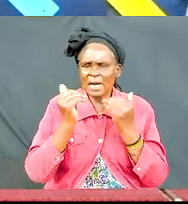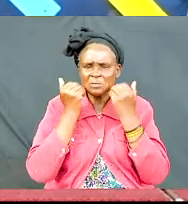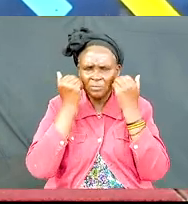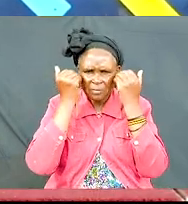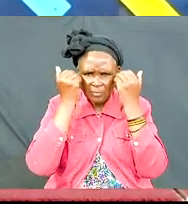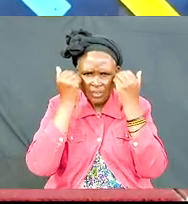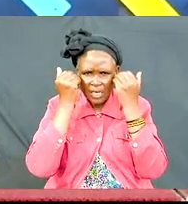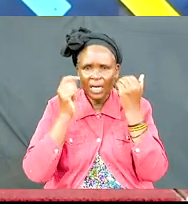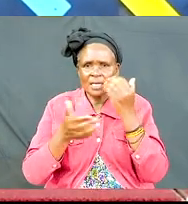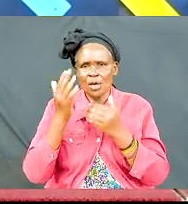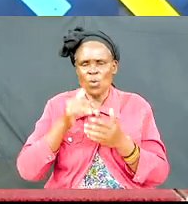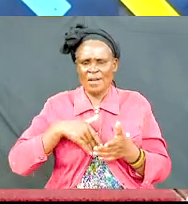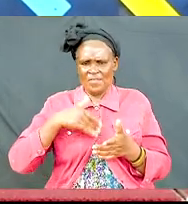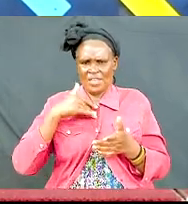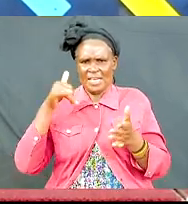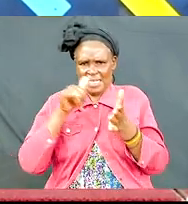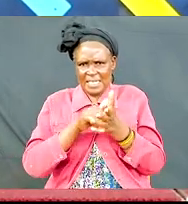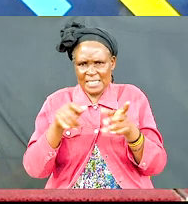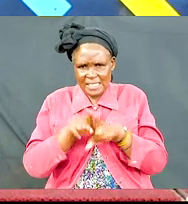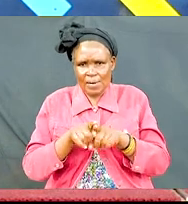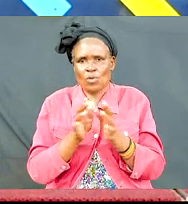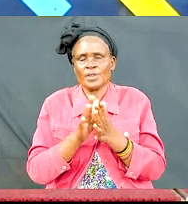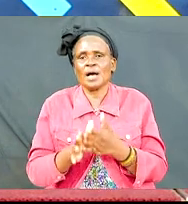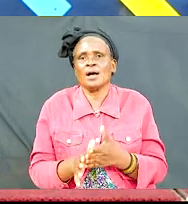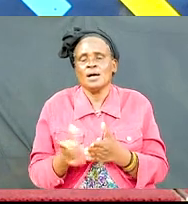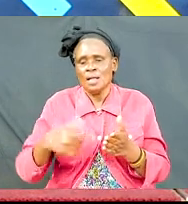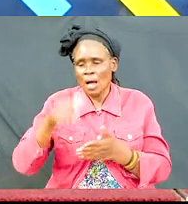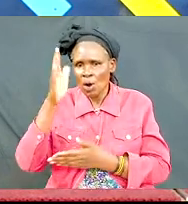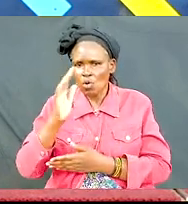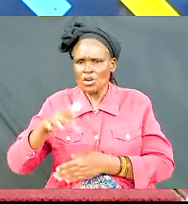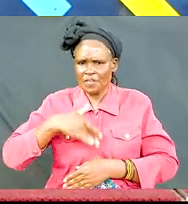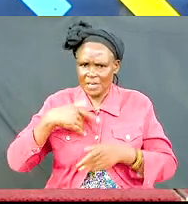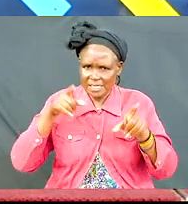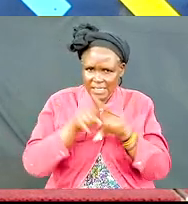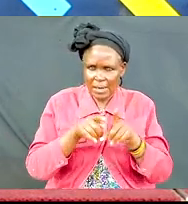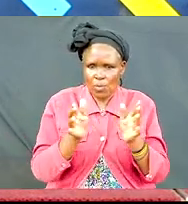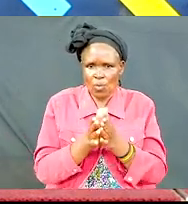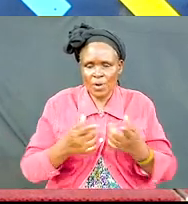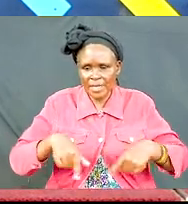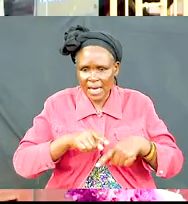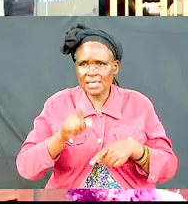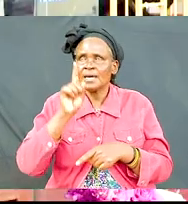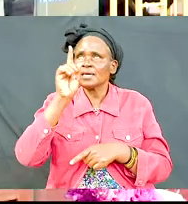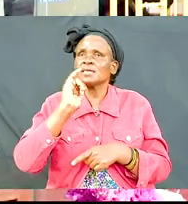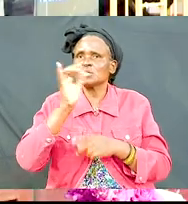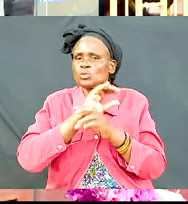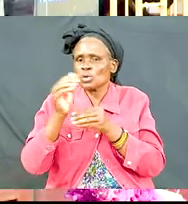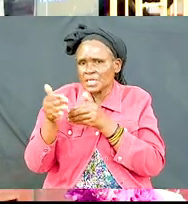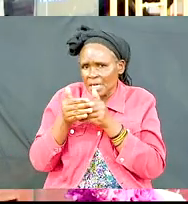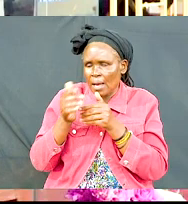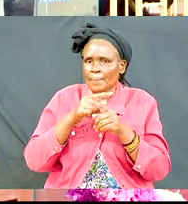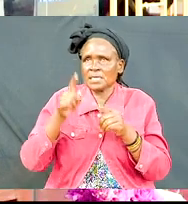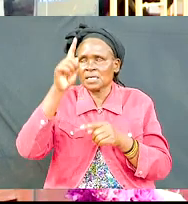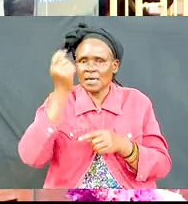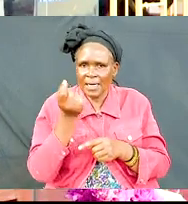they were feeling with her. Our God feels with us. Our God is not just near, but he